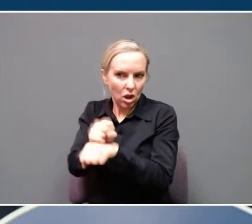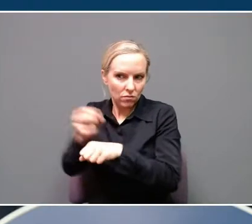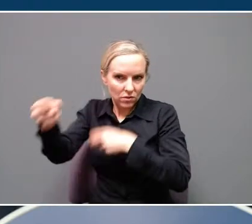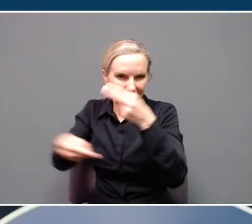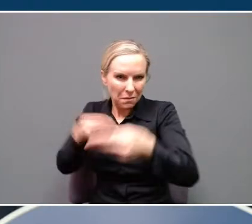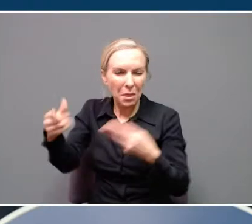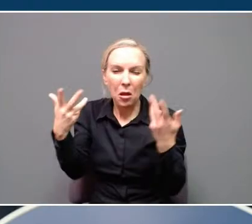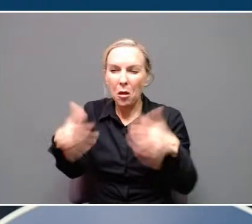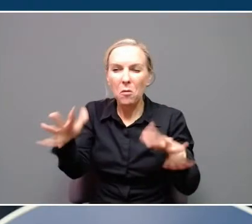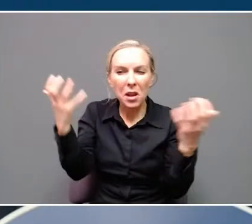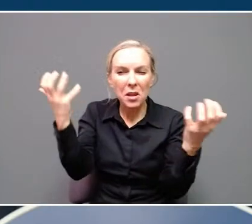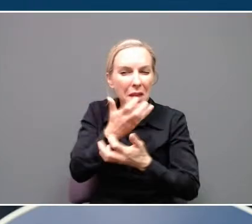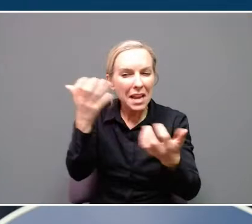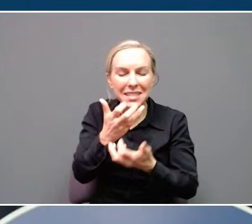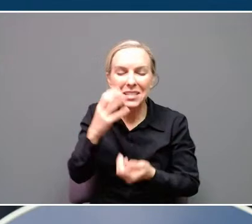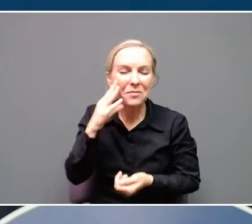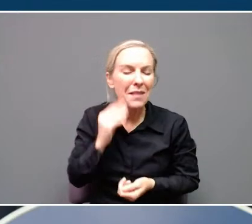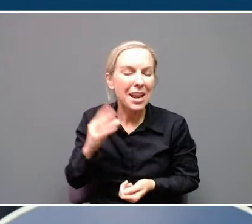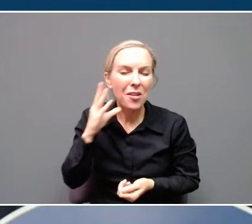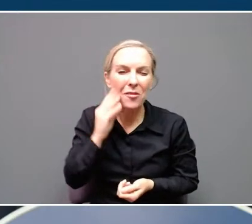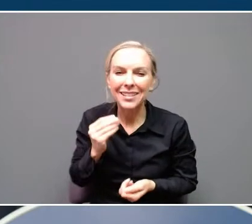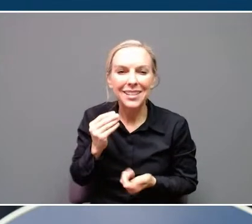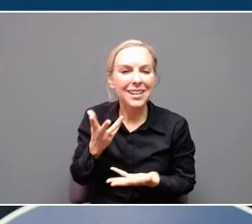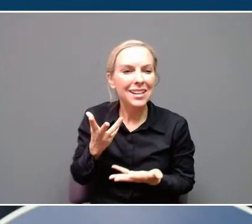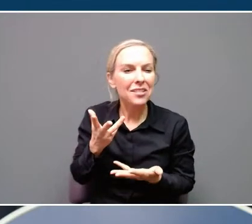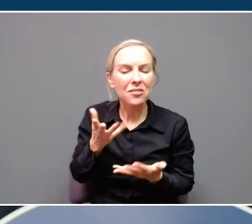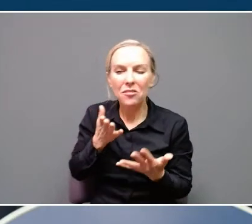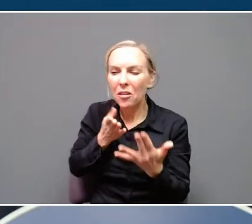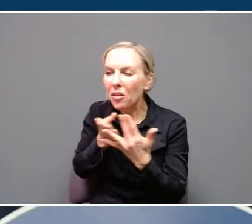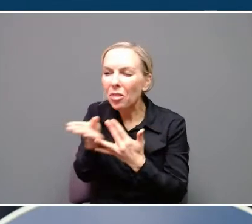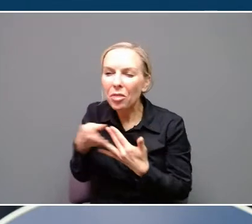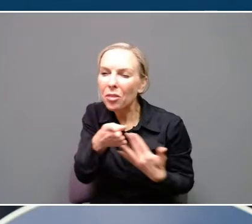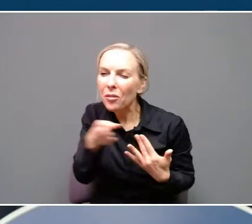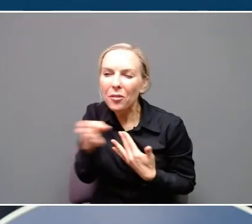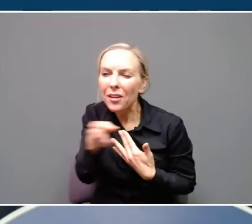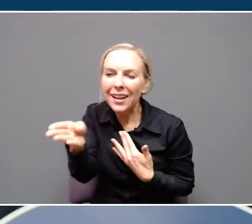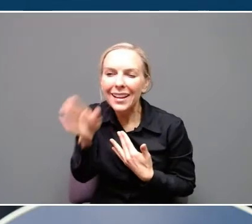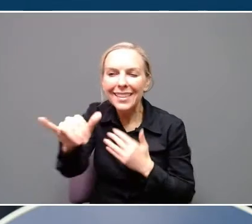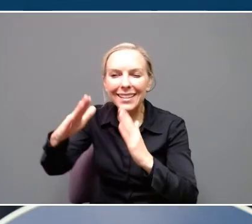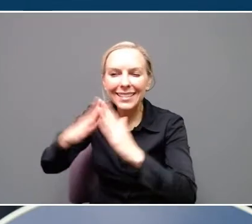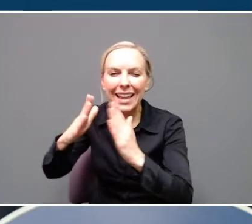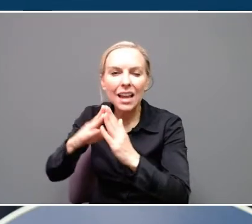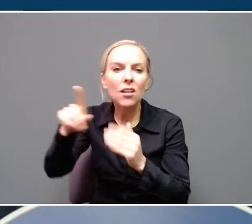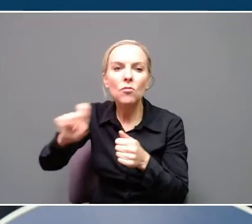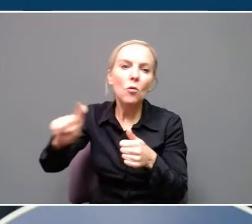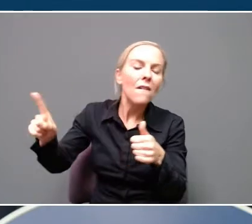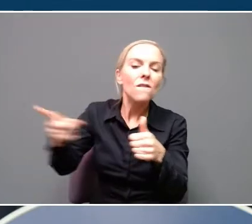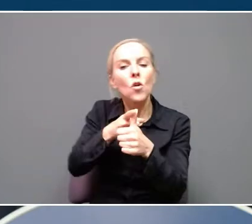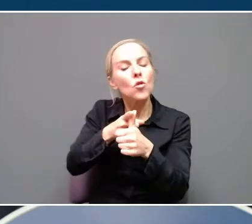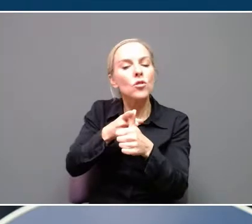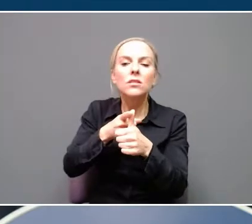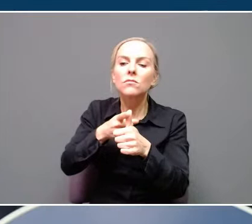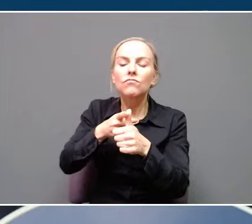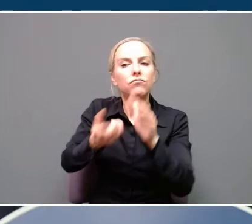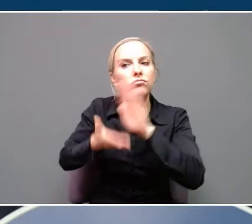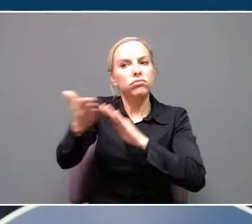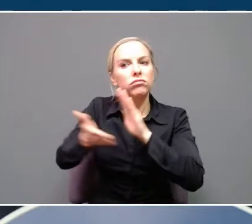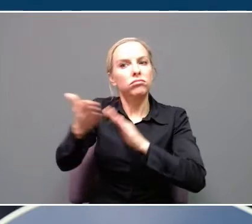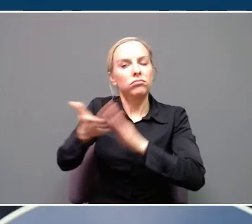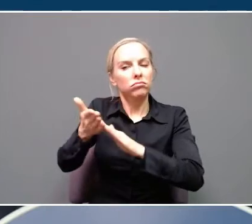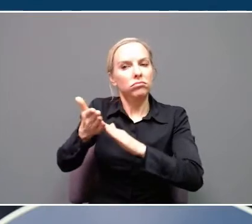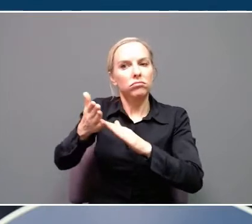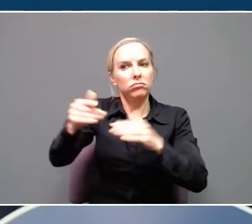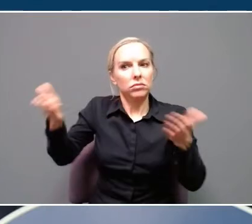amazing experience in that town. This is Augusta Distillery's first full-scale operation in the Commonwealth, and it was incredibly